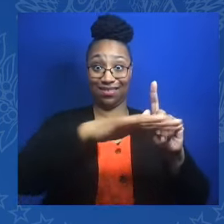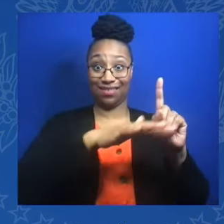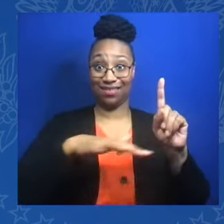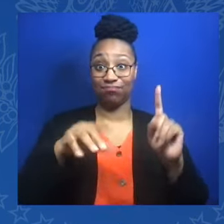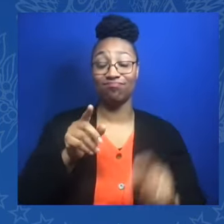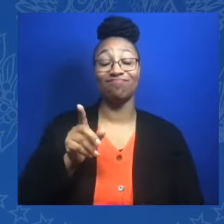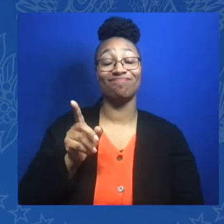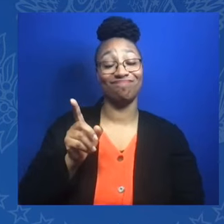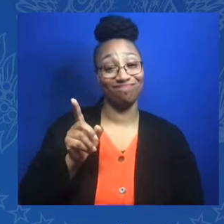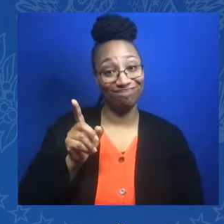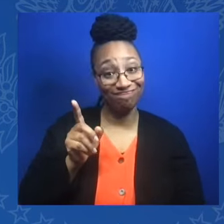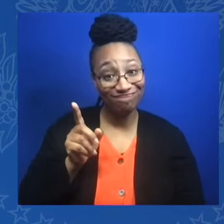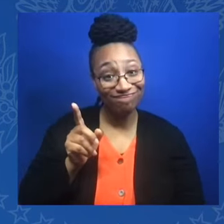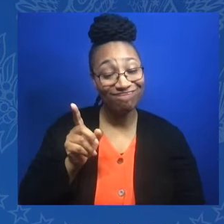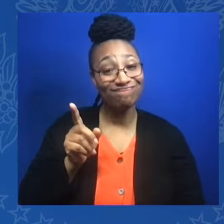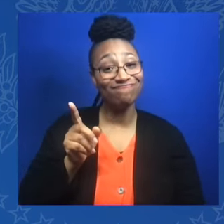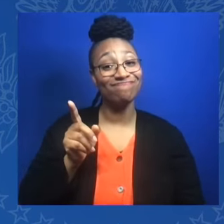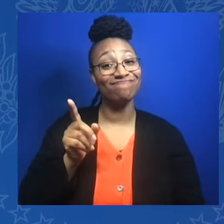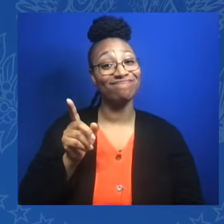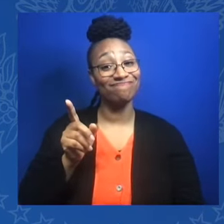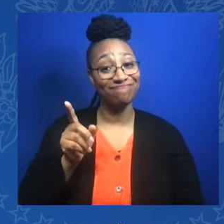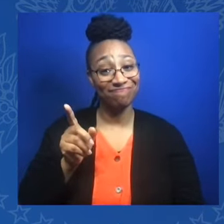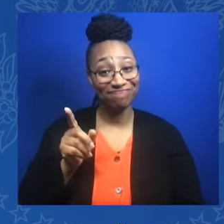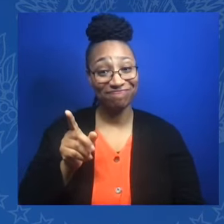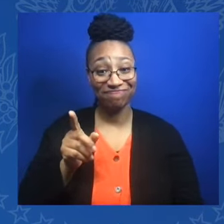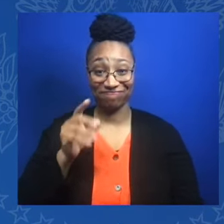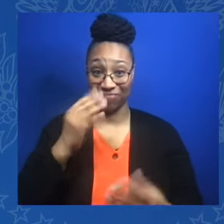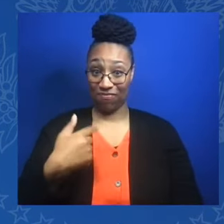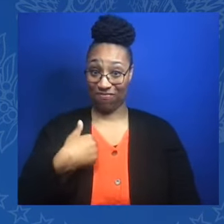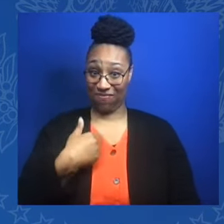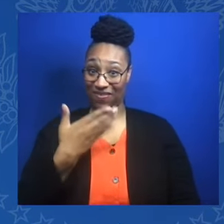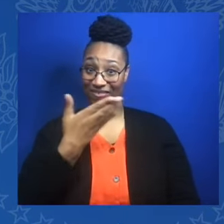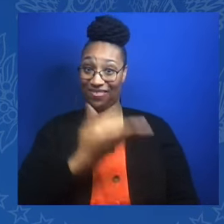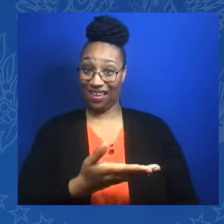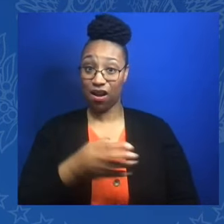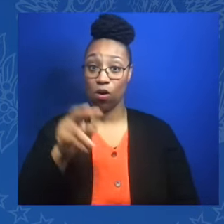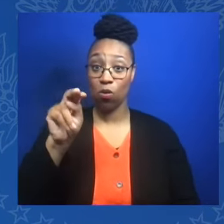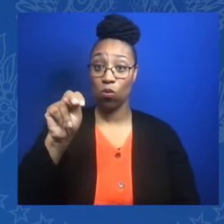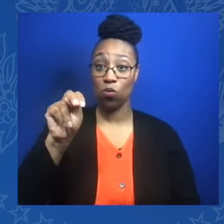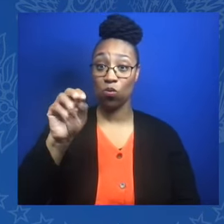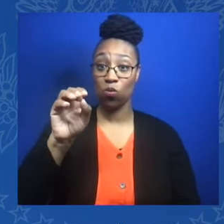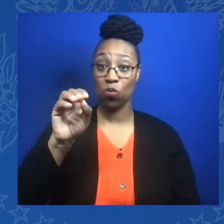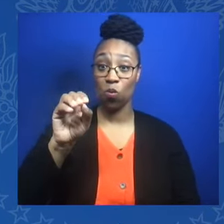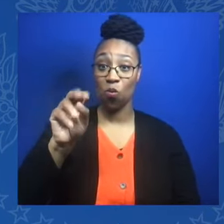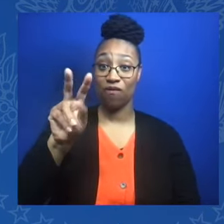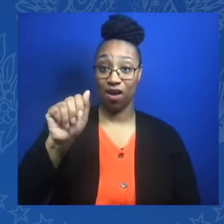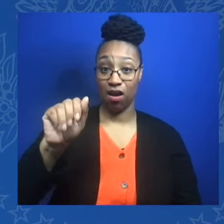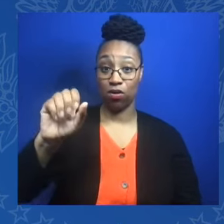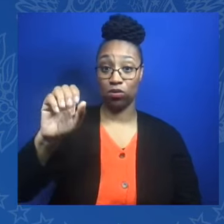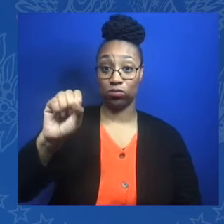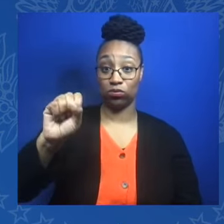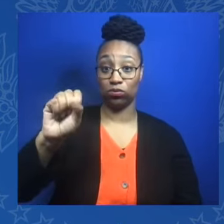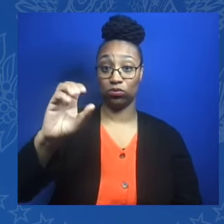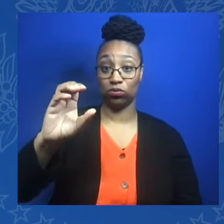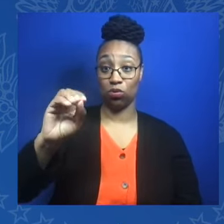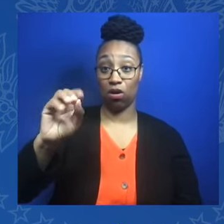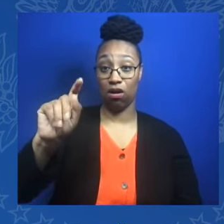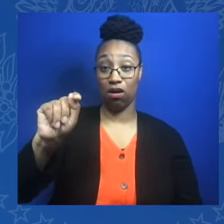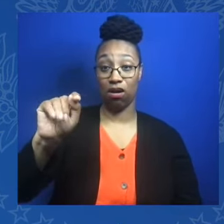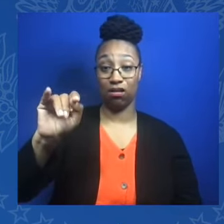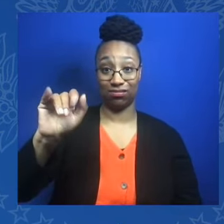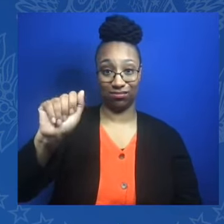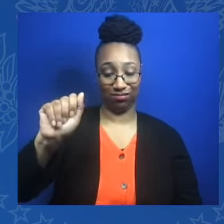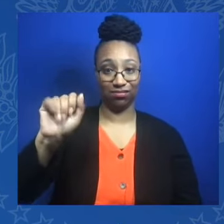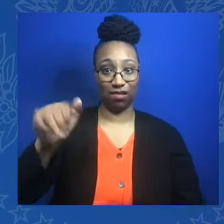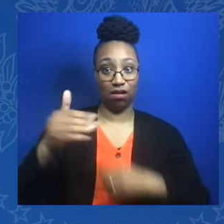Natalia and others, I met third-generation tire workers at that Michelin plant. And because